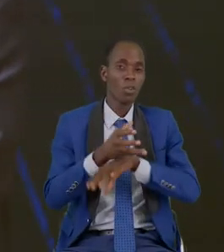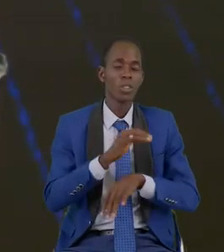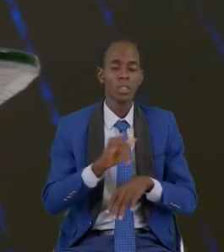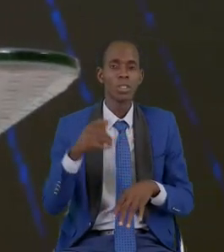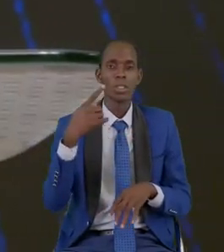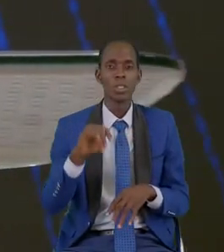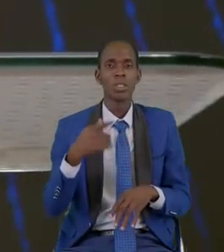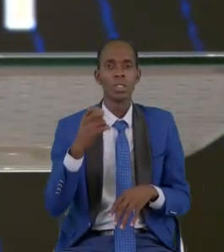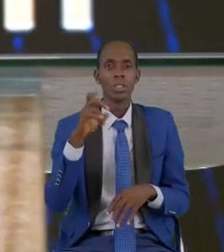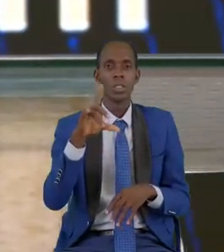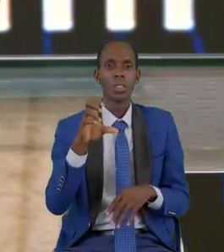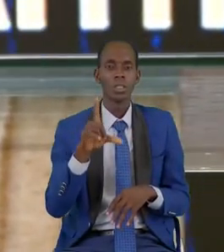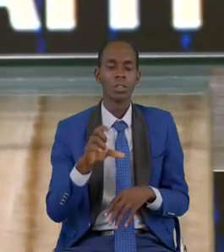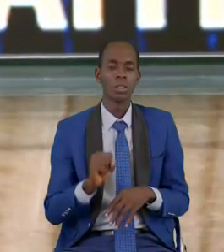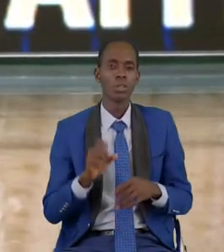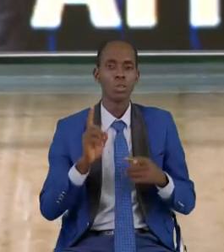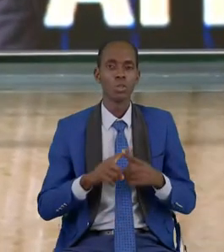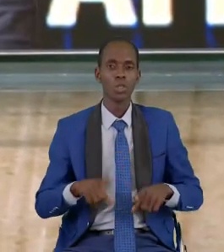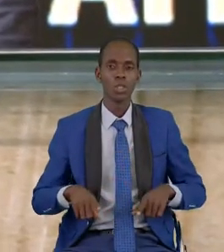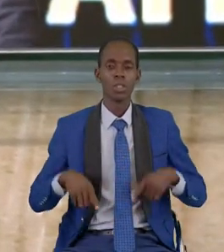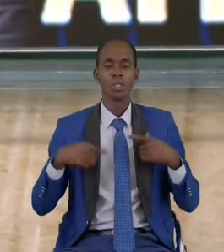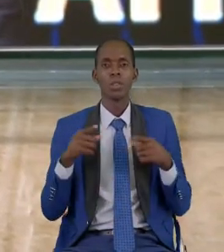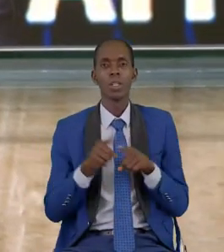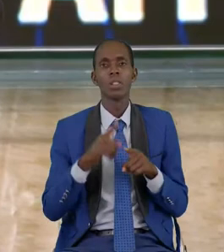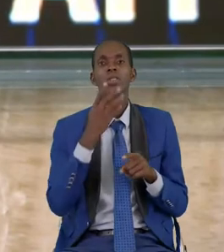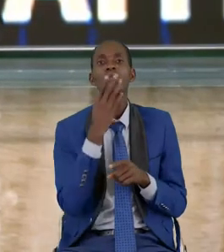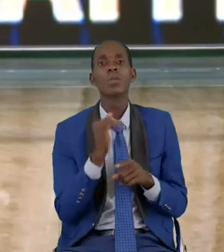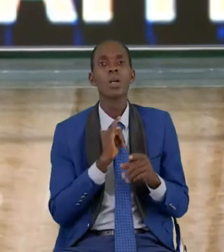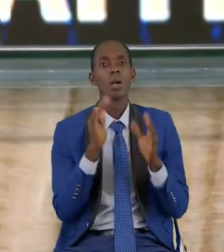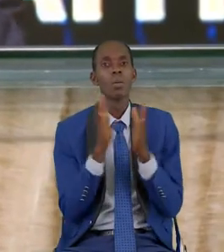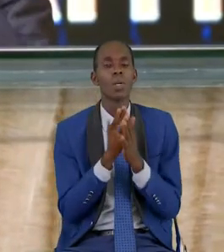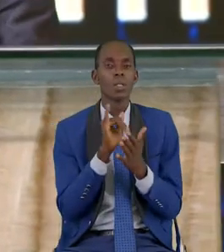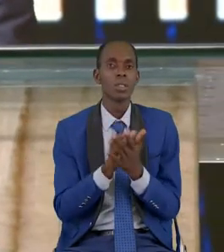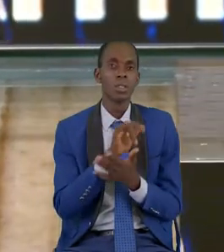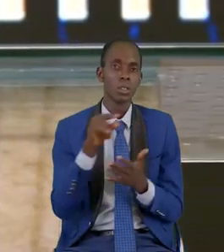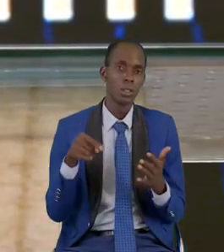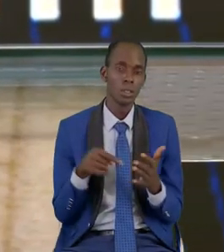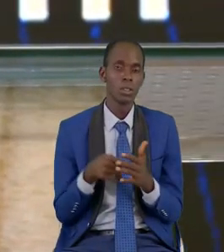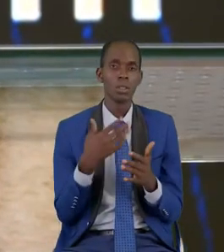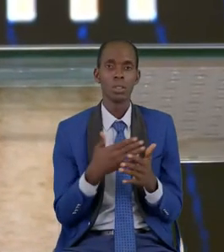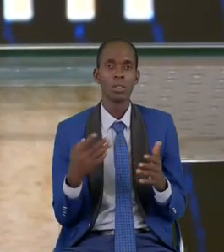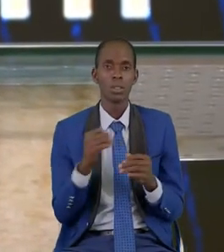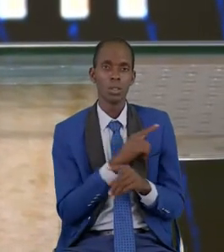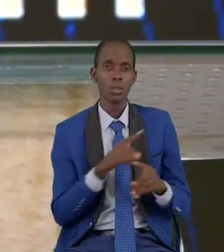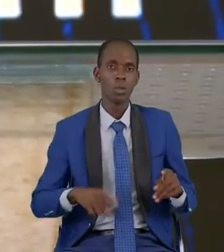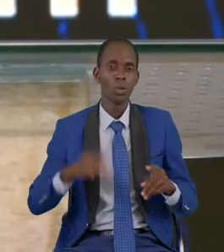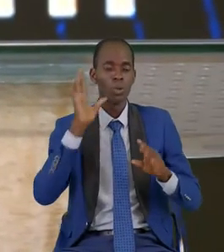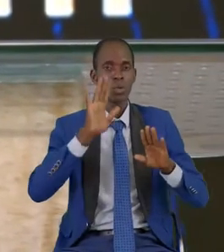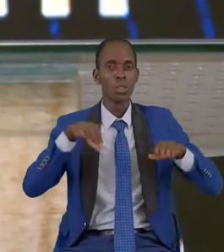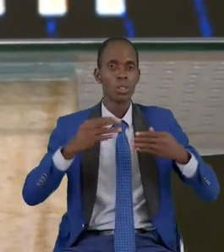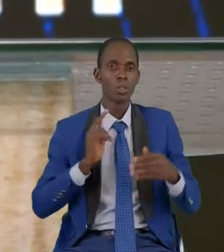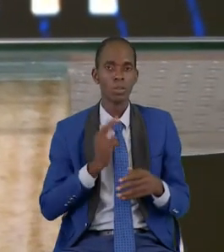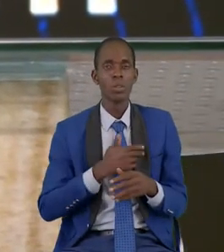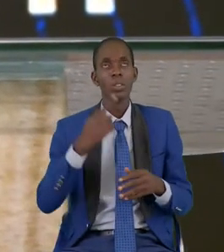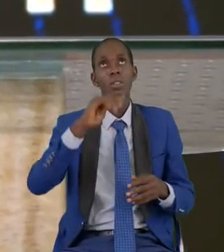do the Jews? I pray that this duty, the Lord will give us the grace to perform